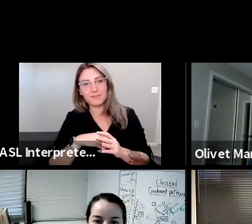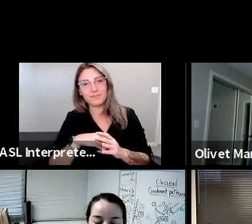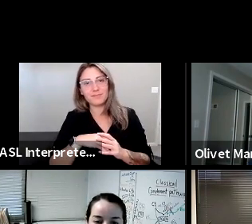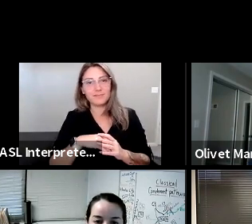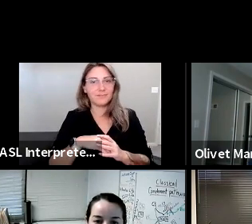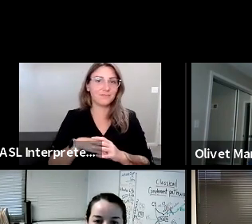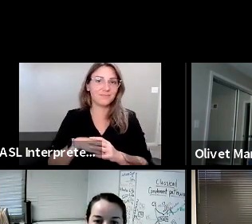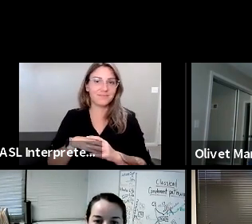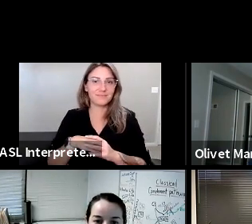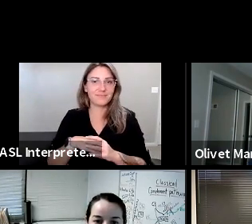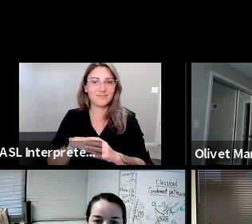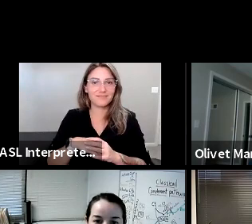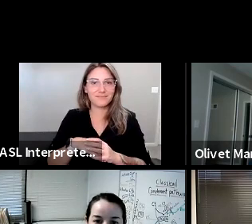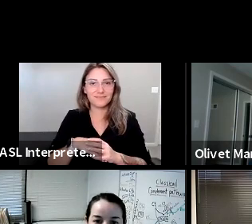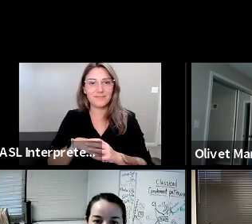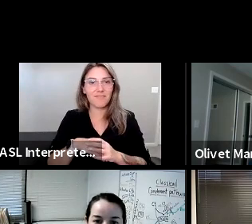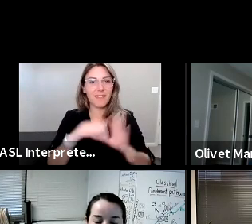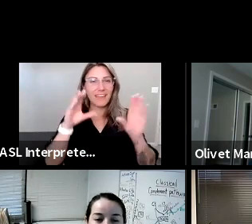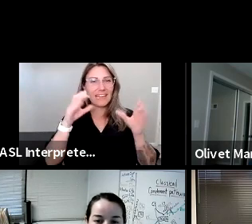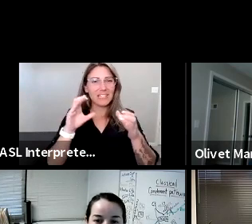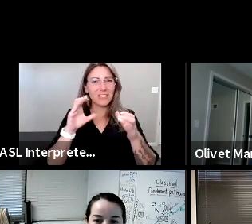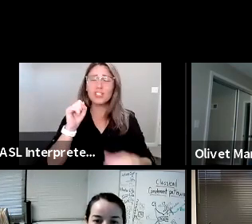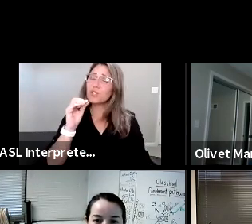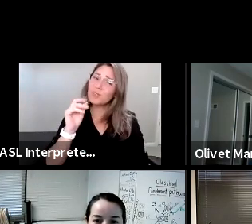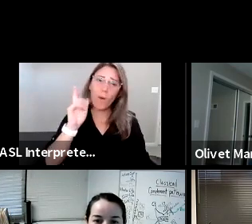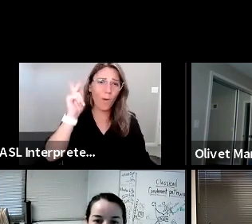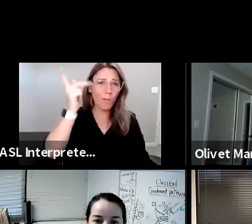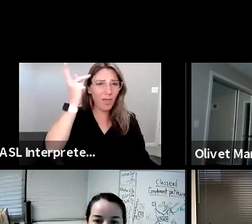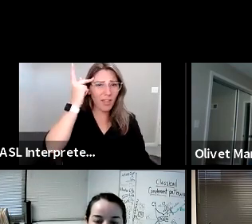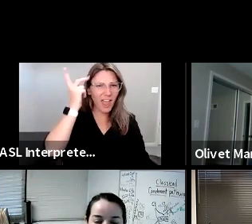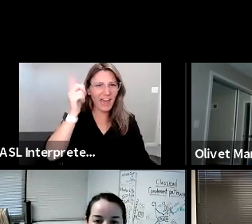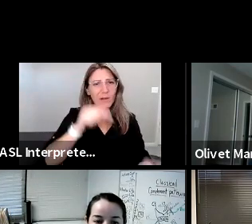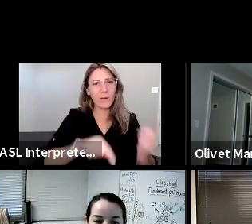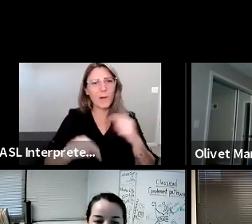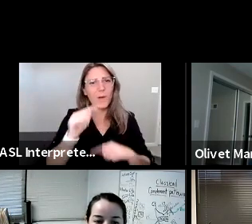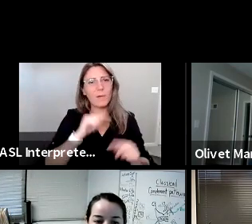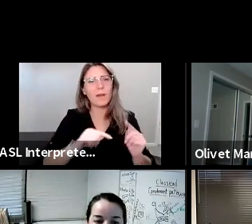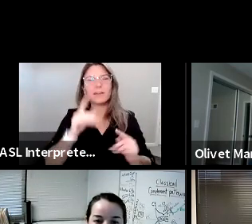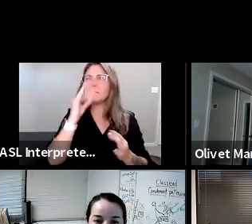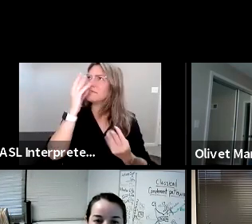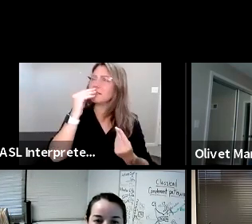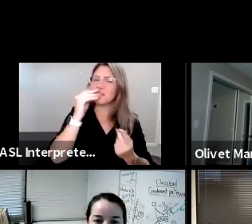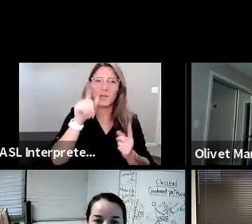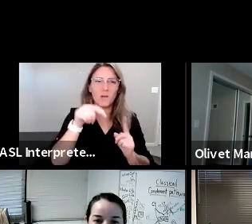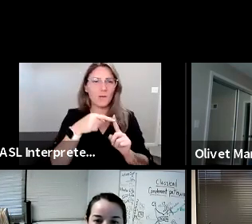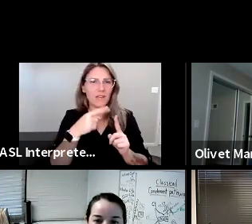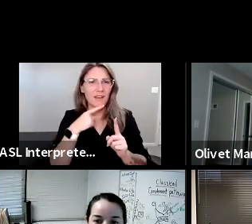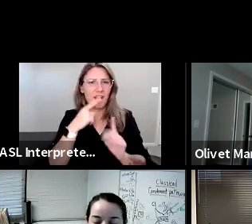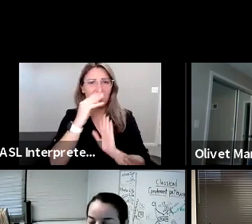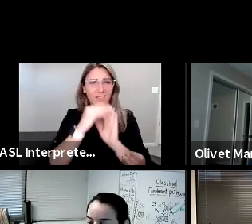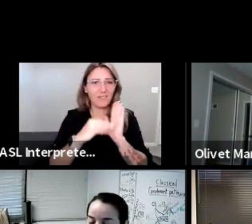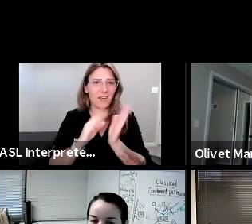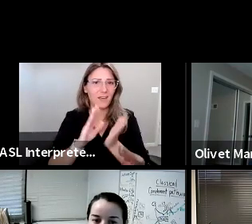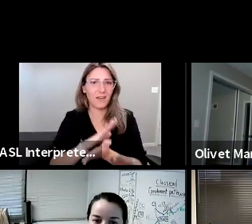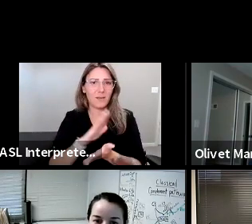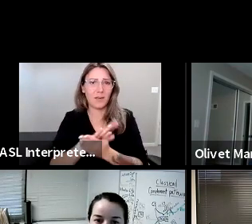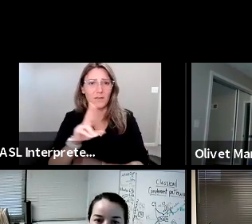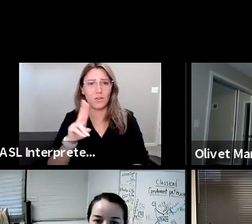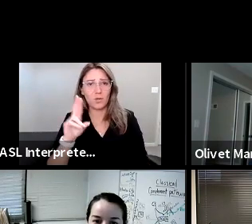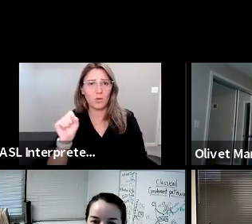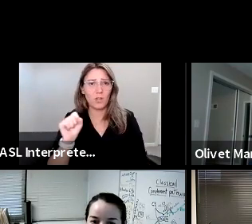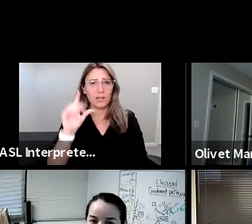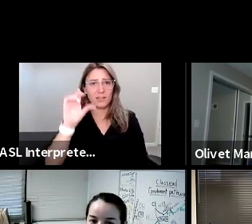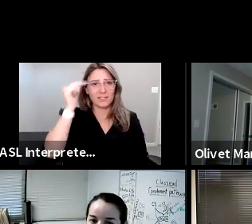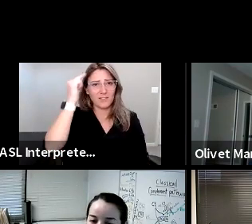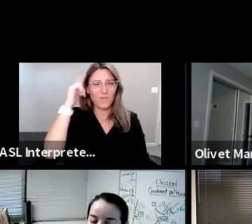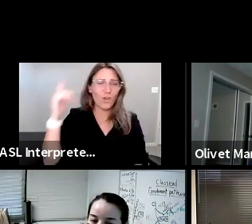these classifications are so political, because I go back and I think about when I fill out paperwork for the US government, and the